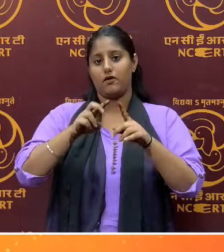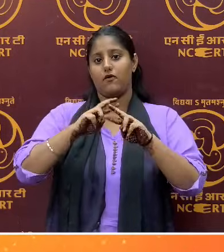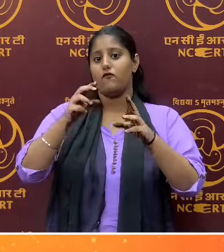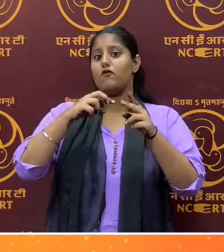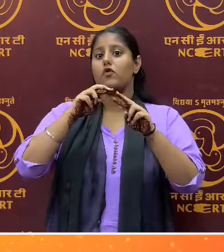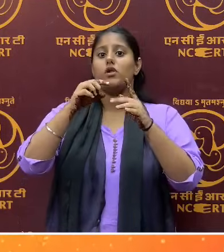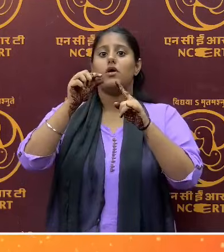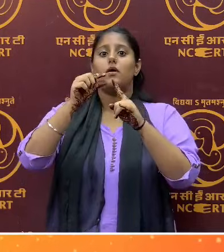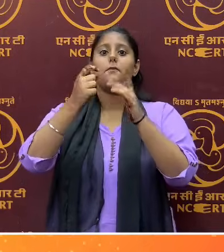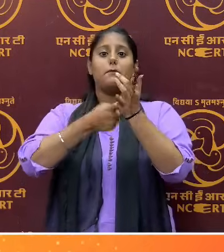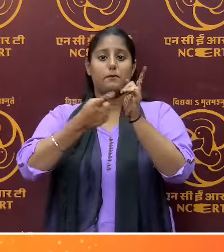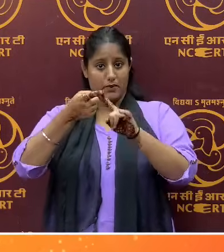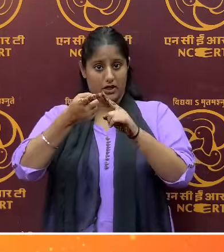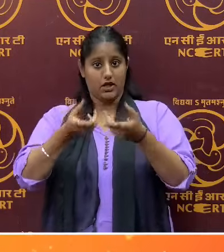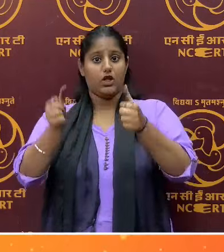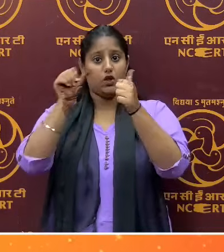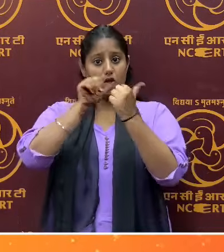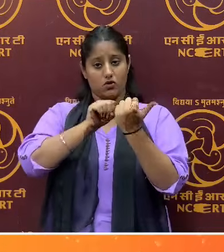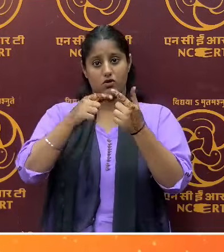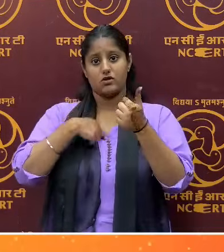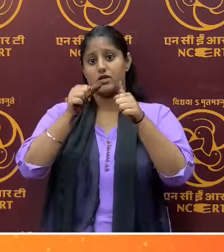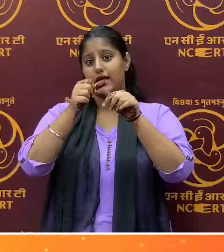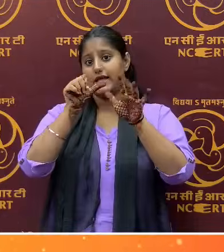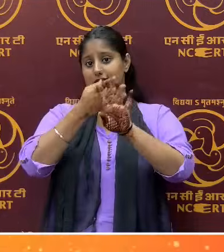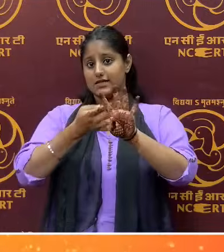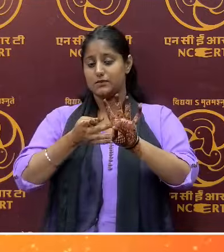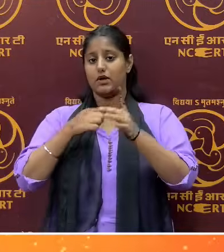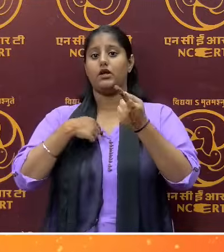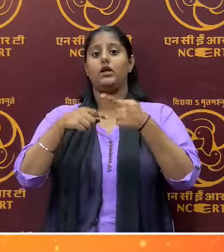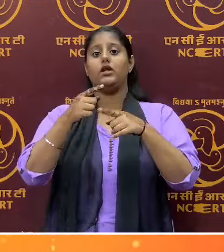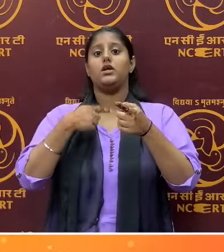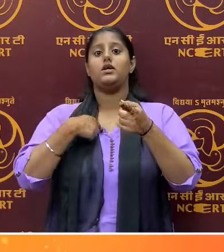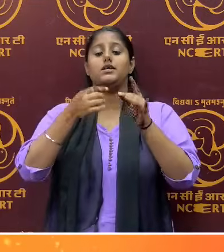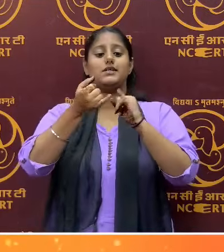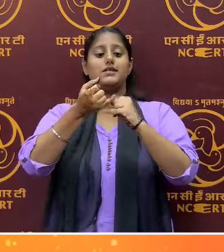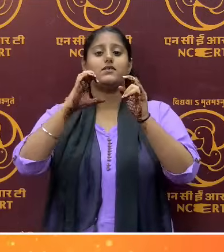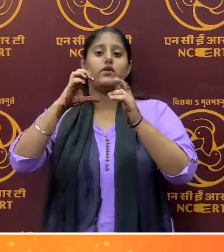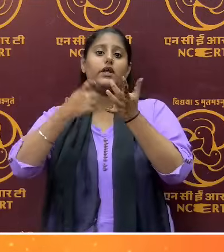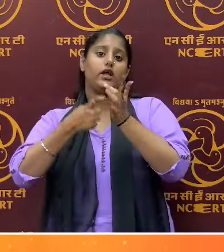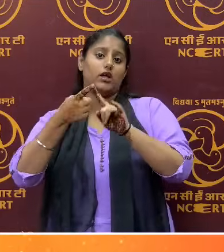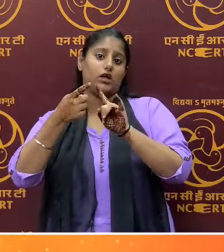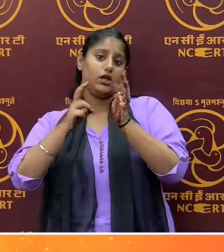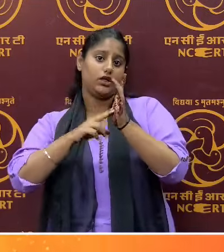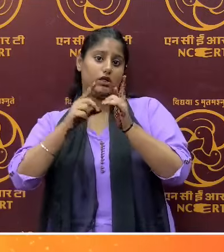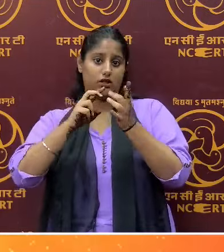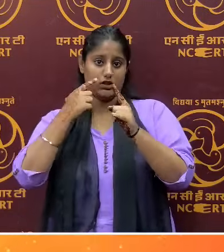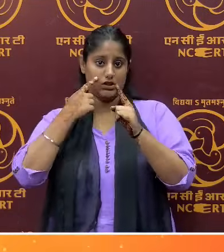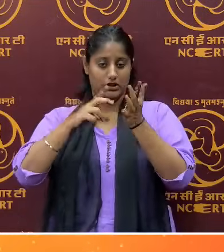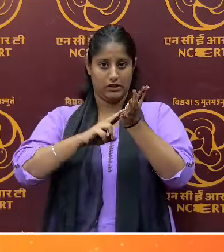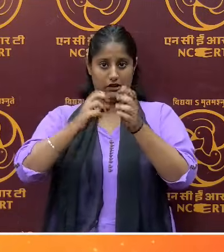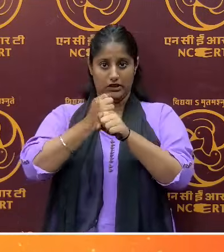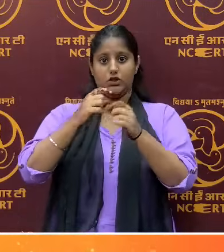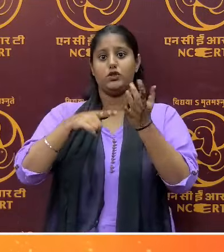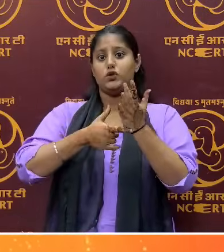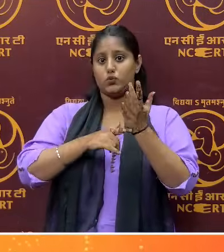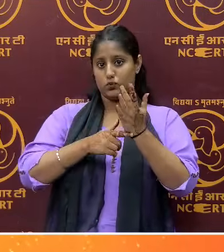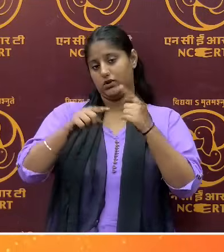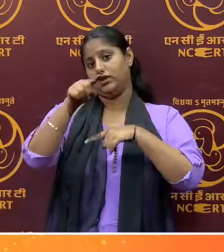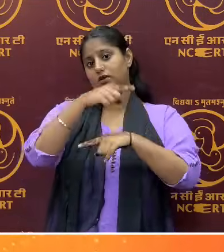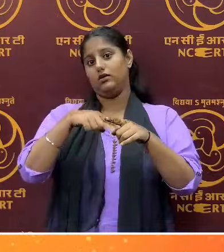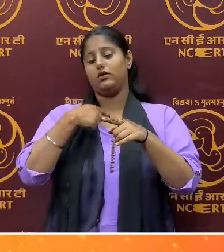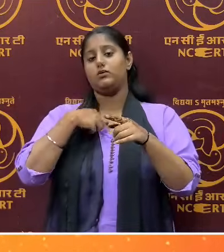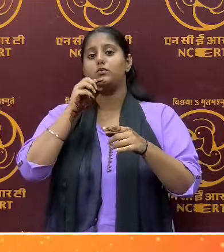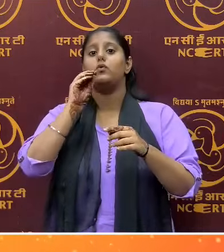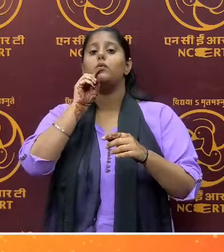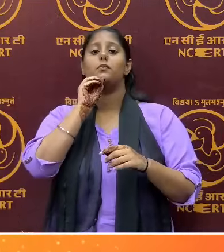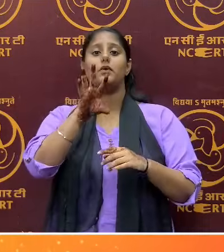is Pre-Assessment Holistic Screening Tool, which is now coming with upgraded features, of course, to give